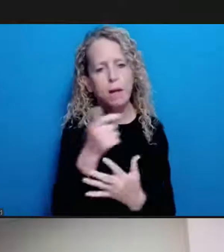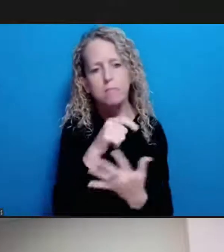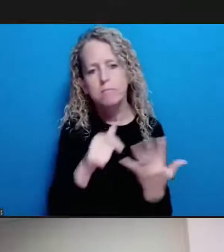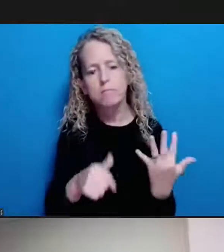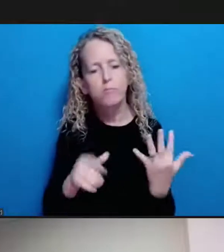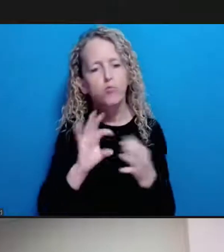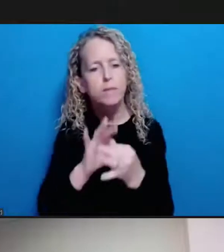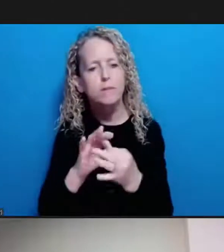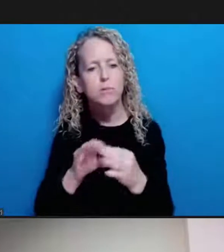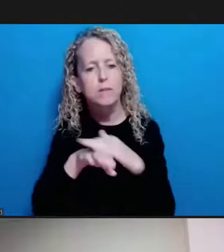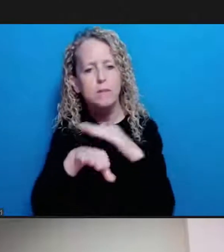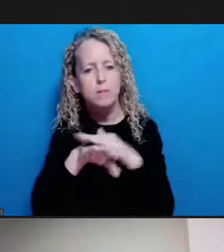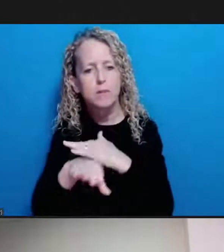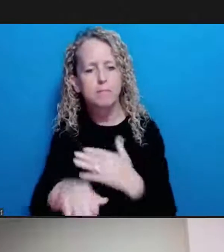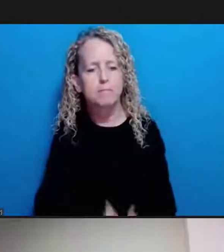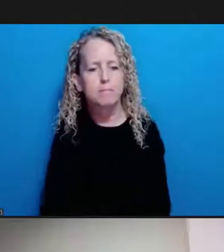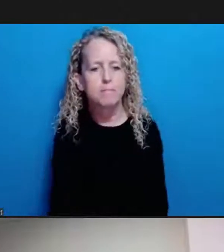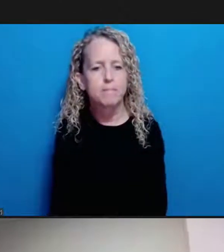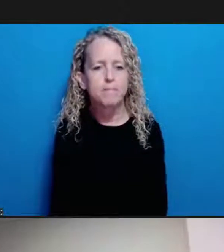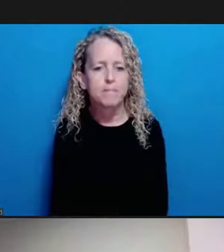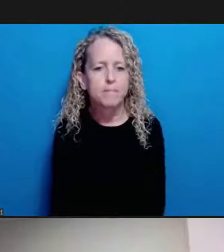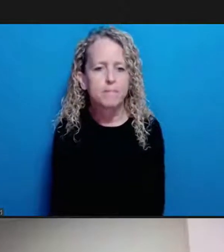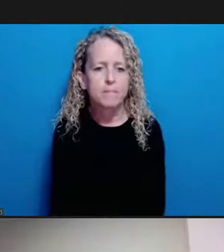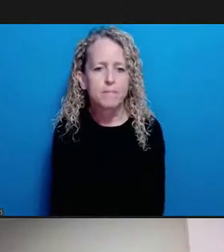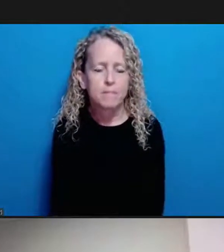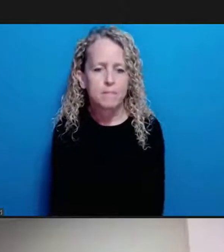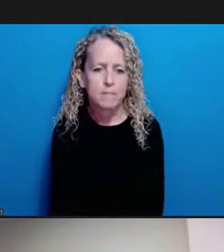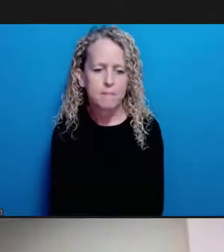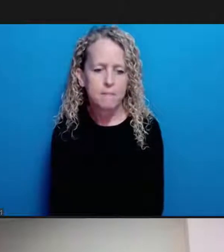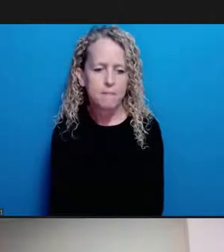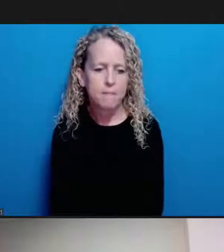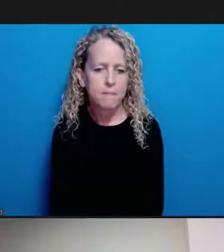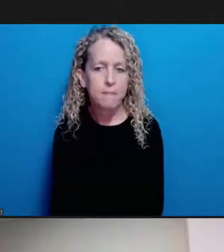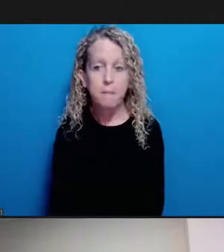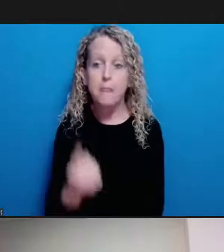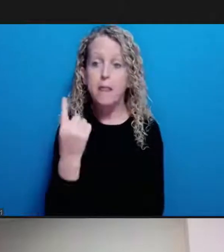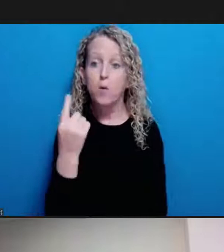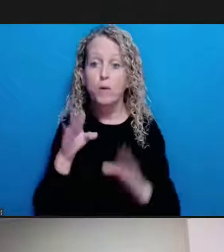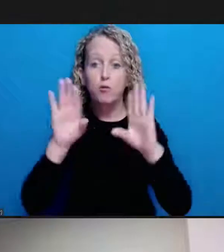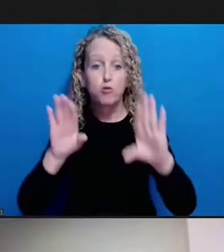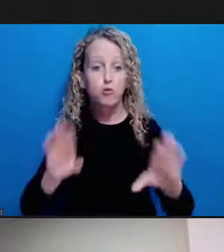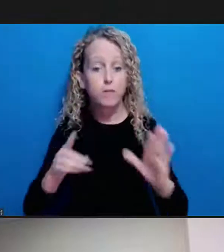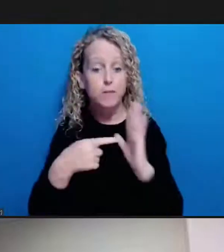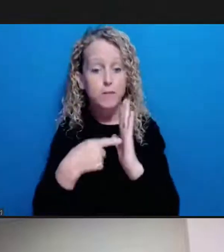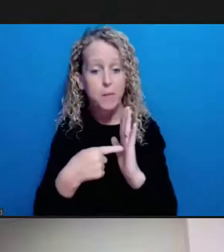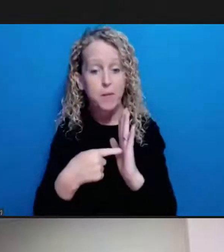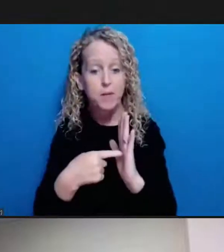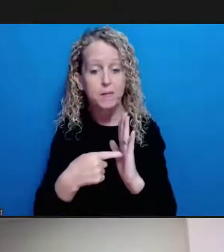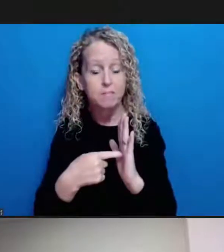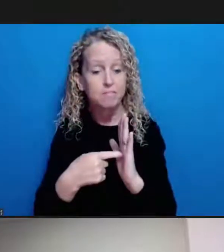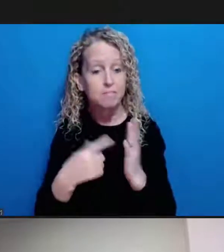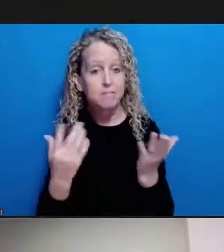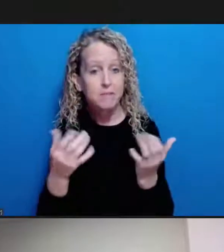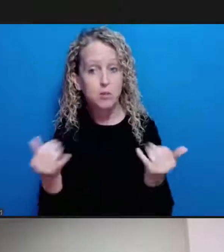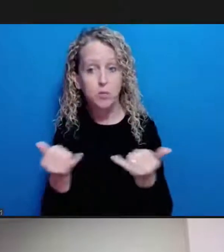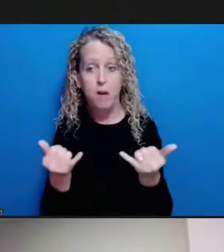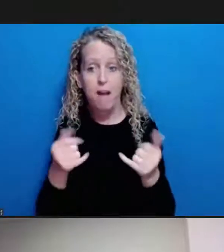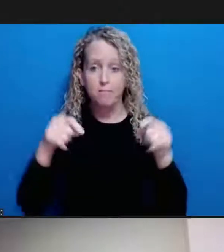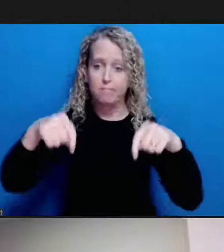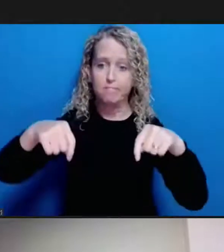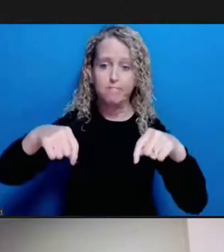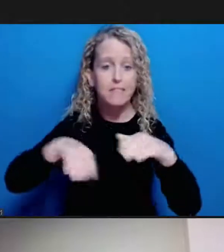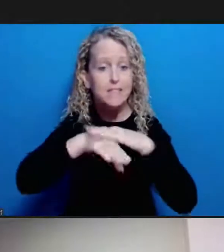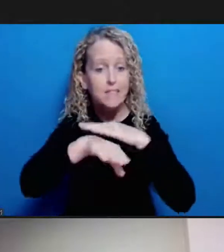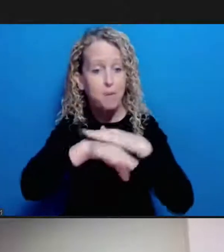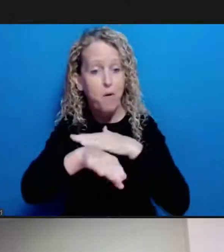forward? Well, I see a great example today, Patrick, is that you're making this space accessible to everyone